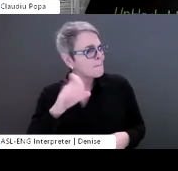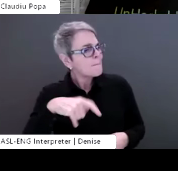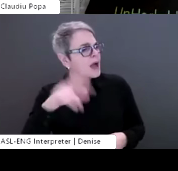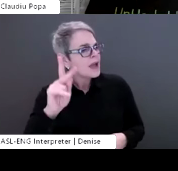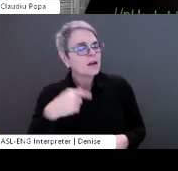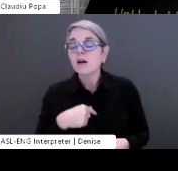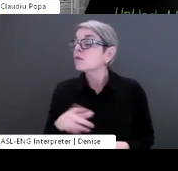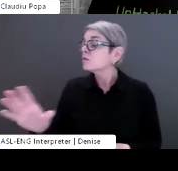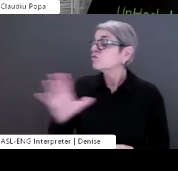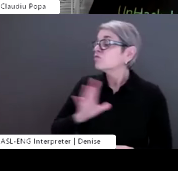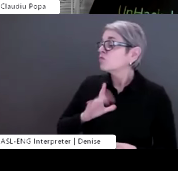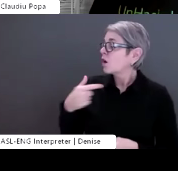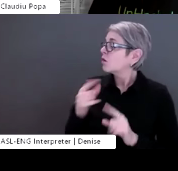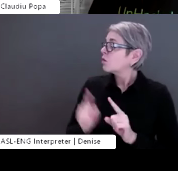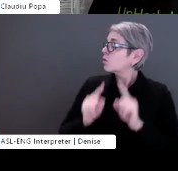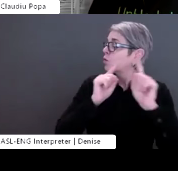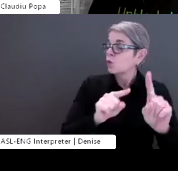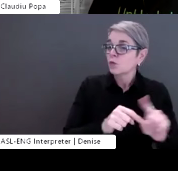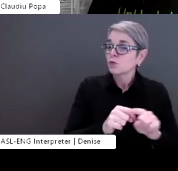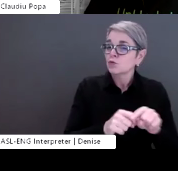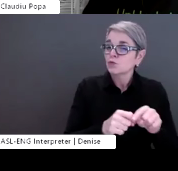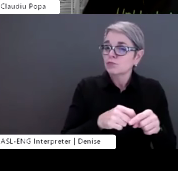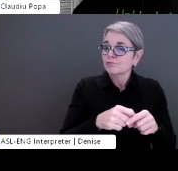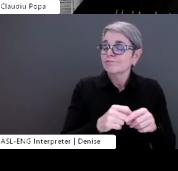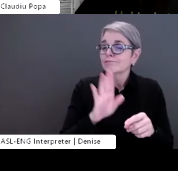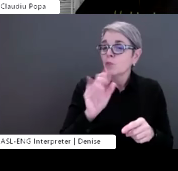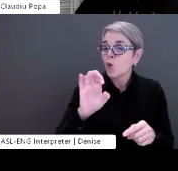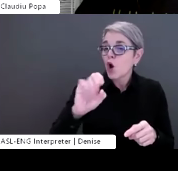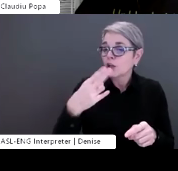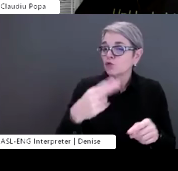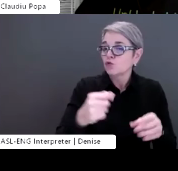not going to give out my information over the phone.